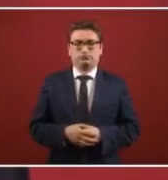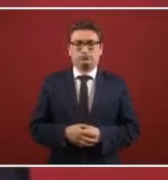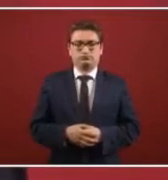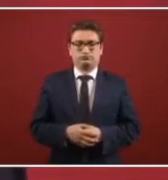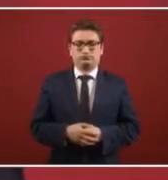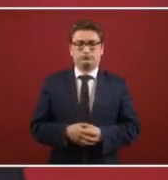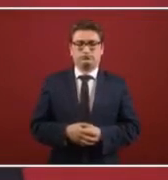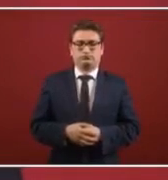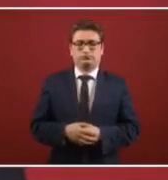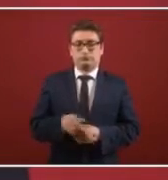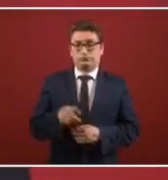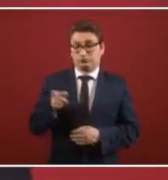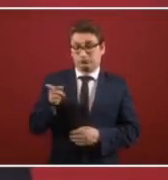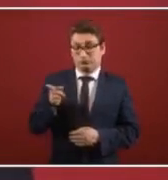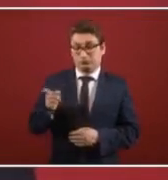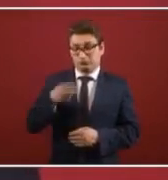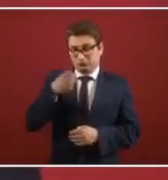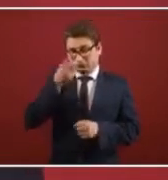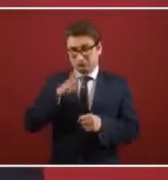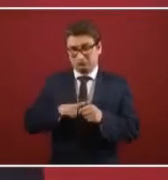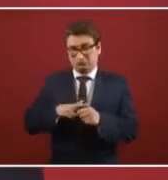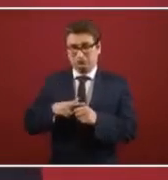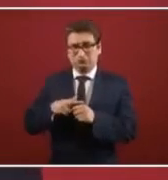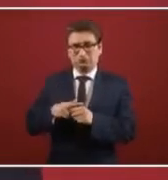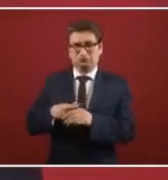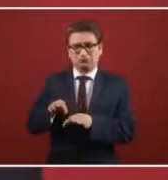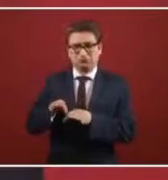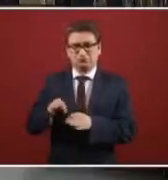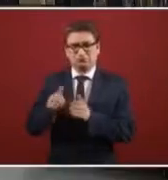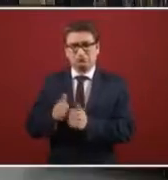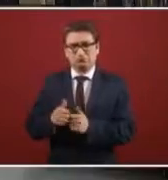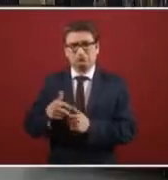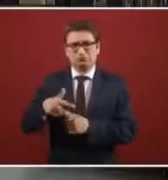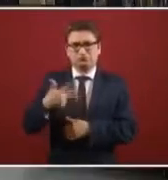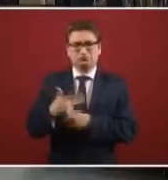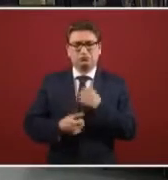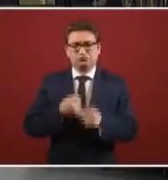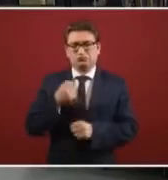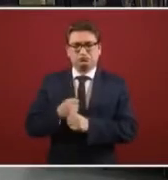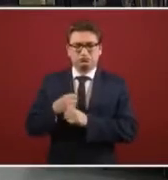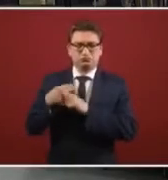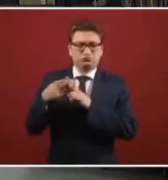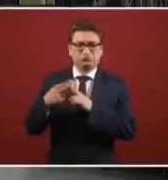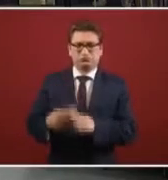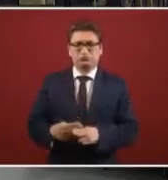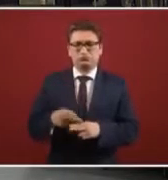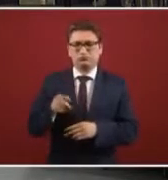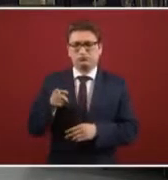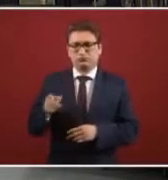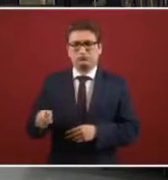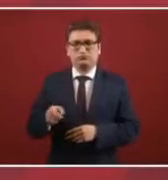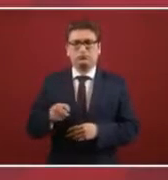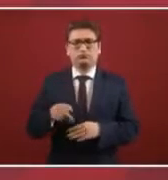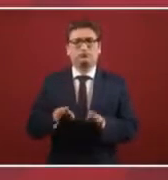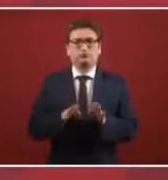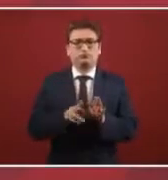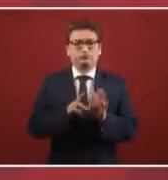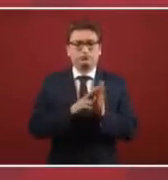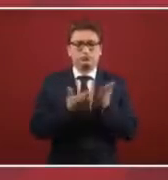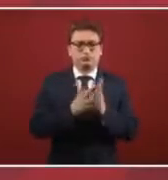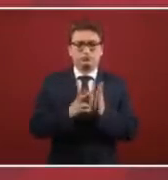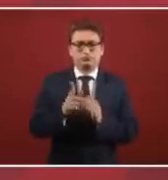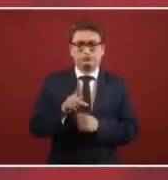me mantiene 13 años. After they maintain 13 years, En una declaración en la and revista he Proceso, does